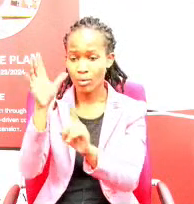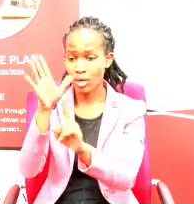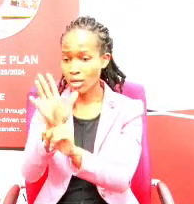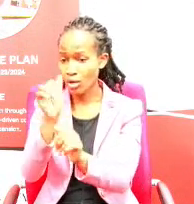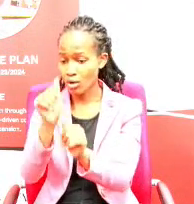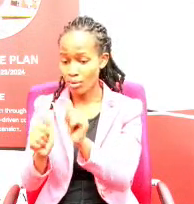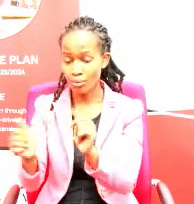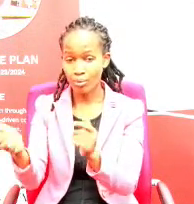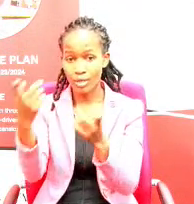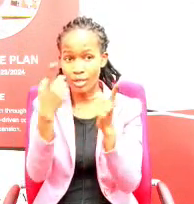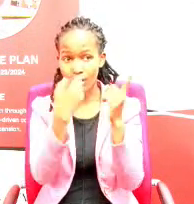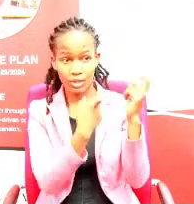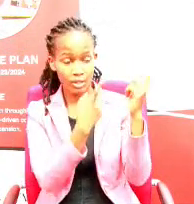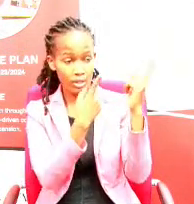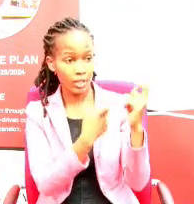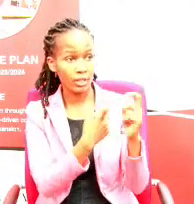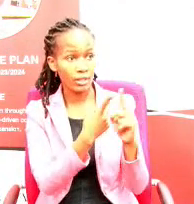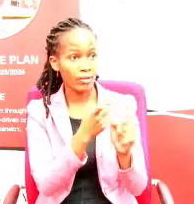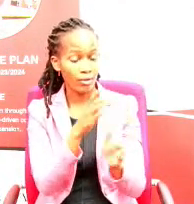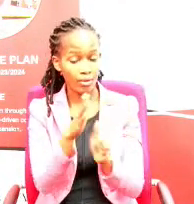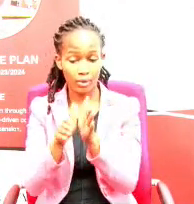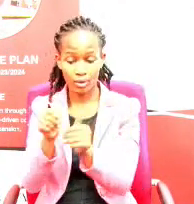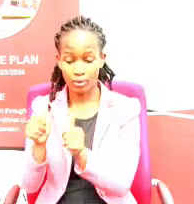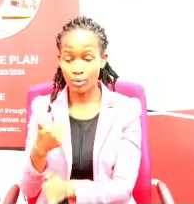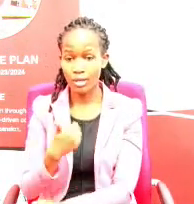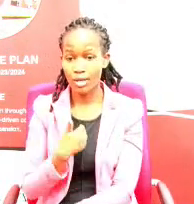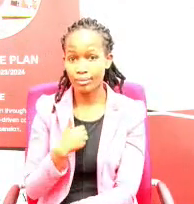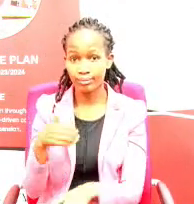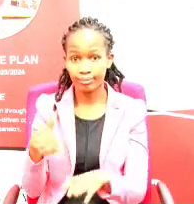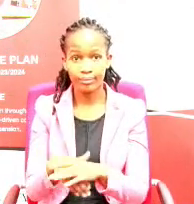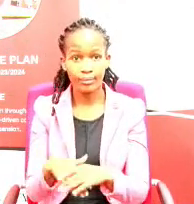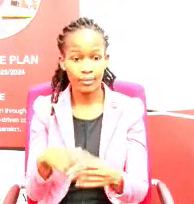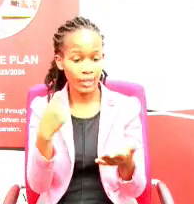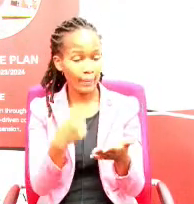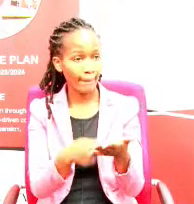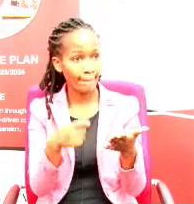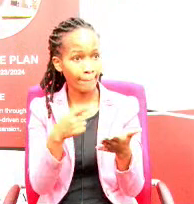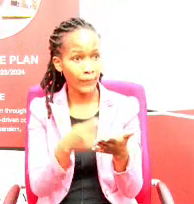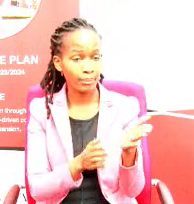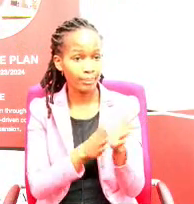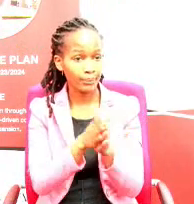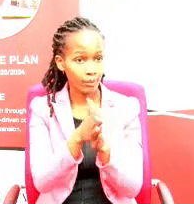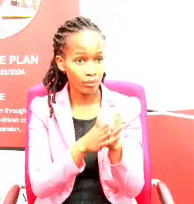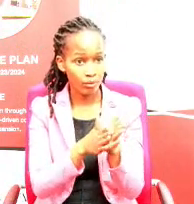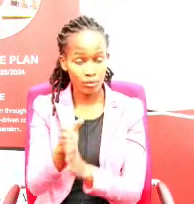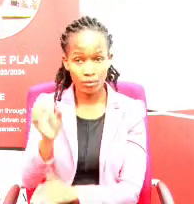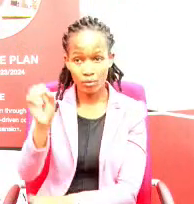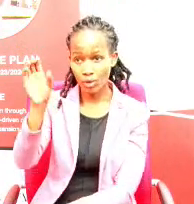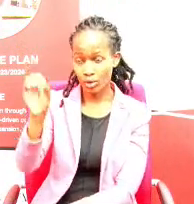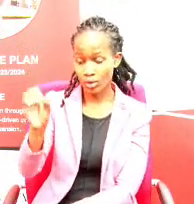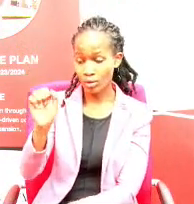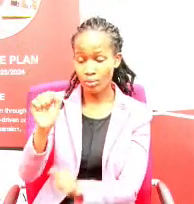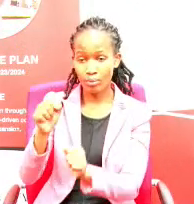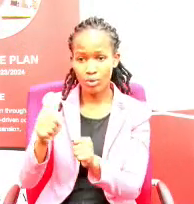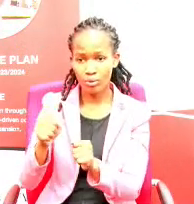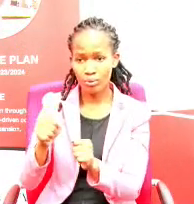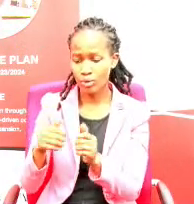we expect from this corporate plan in terms of revenue mobilization? So you can go to the